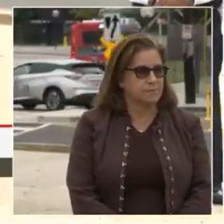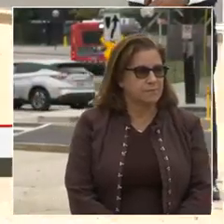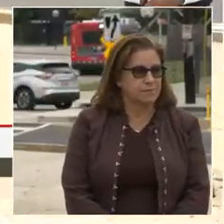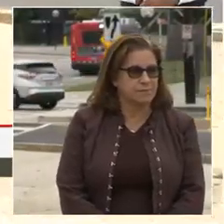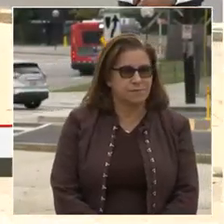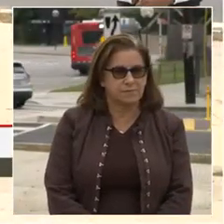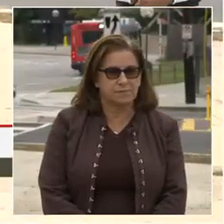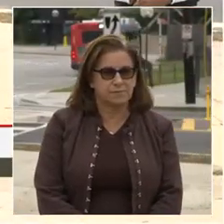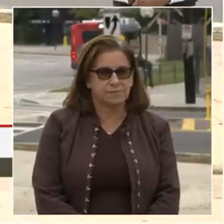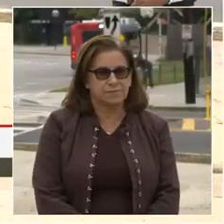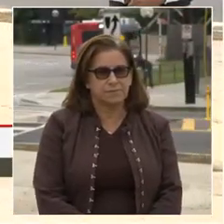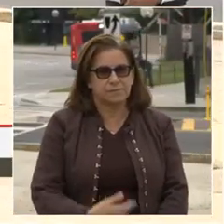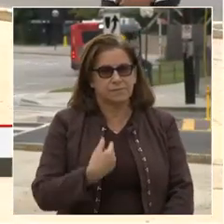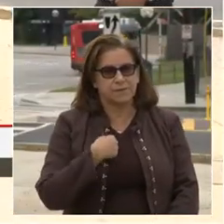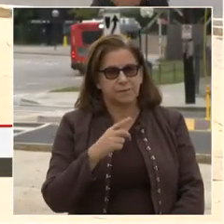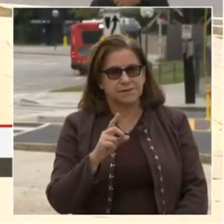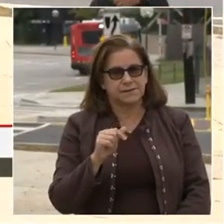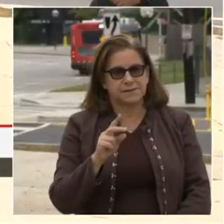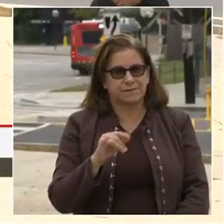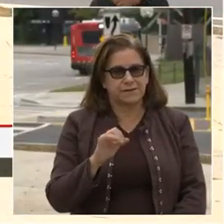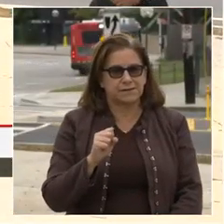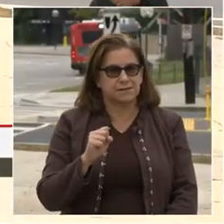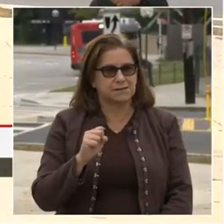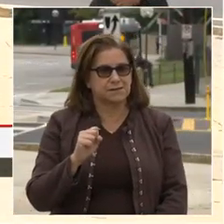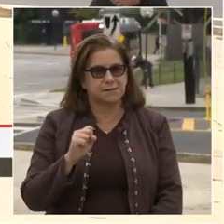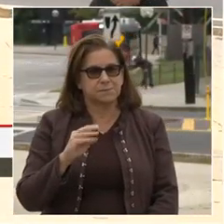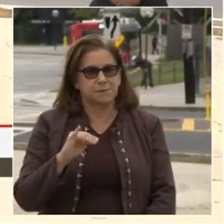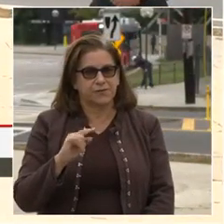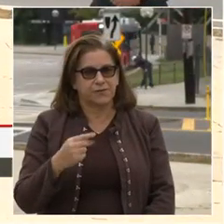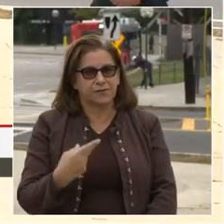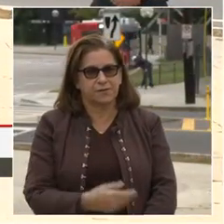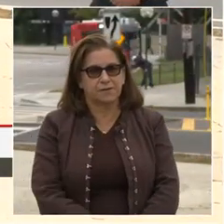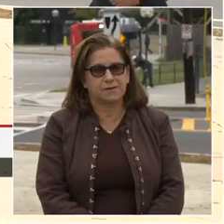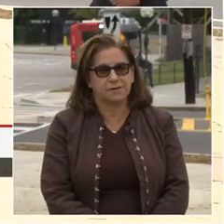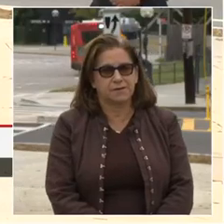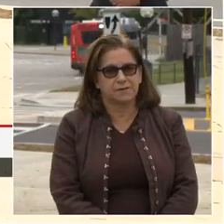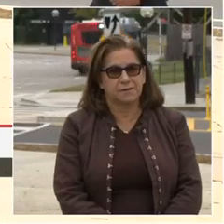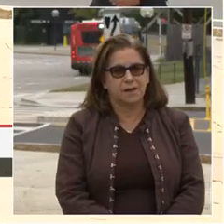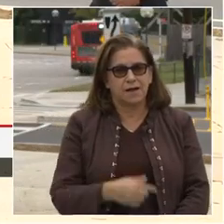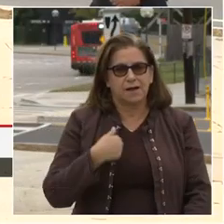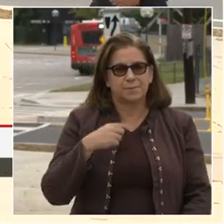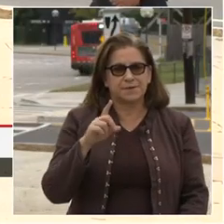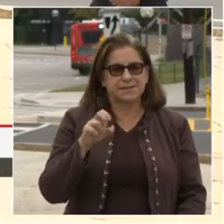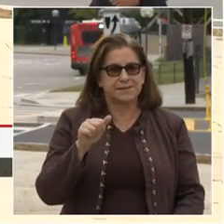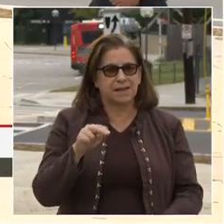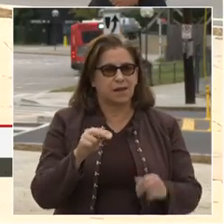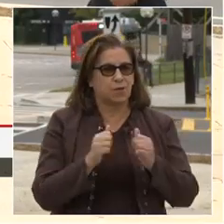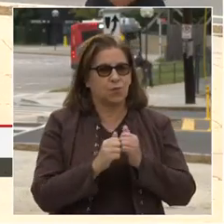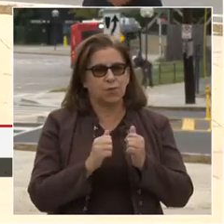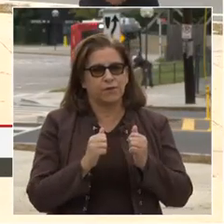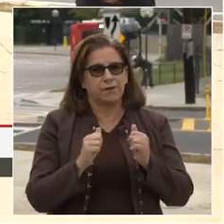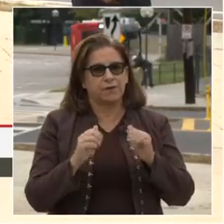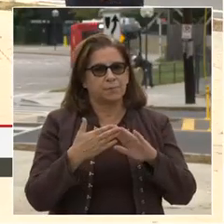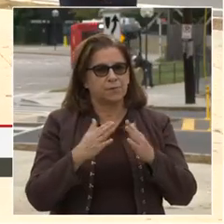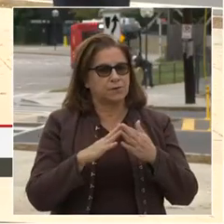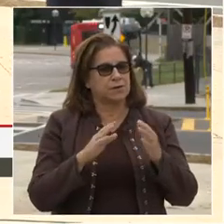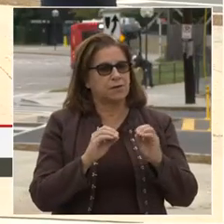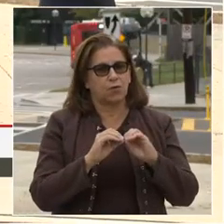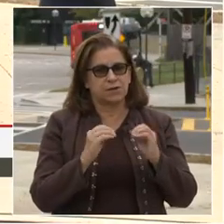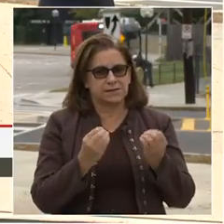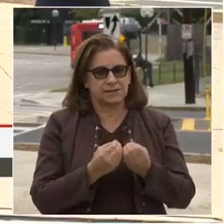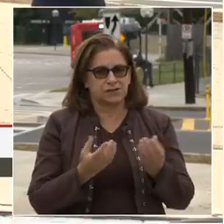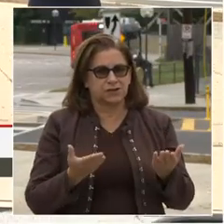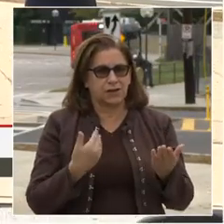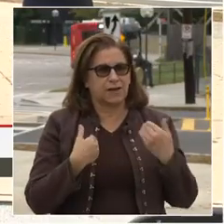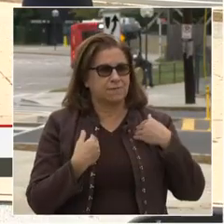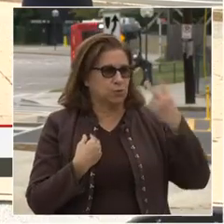I'm David Smith. I'm the former Deanwood president. I'm also Deanwood Community Development Organization, the Pearl Coalition, and other hats. I have two questions, Ms.